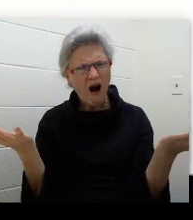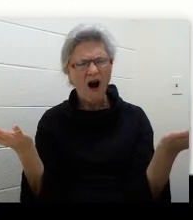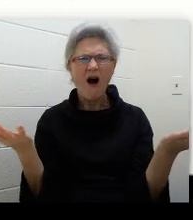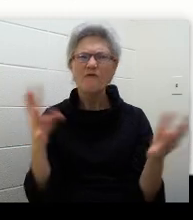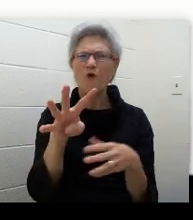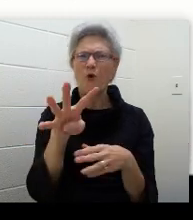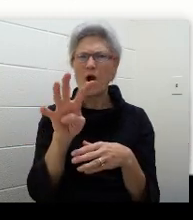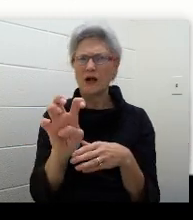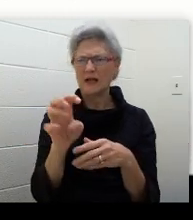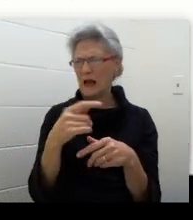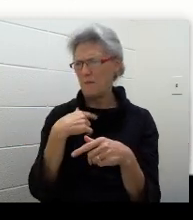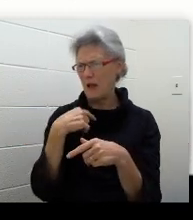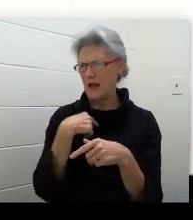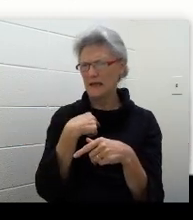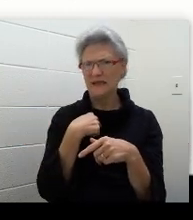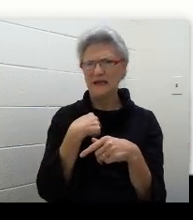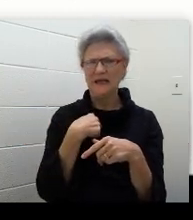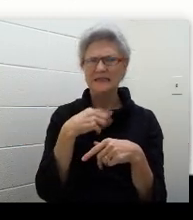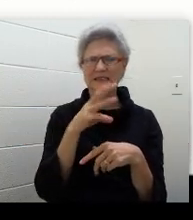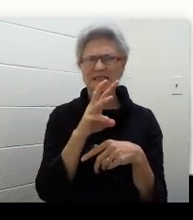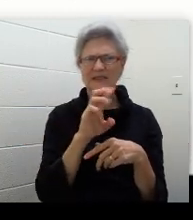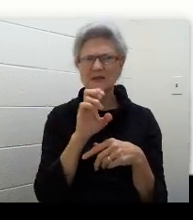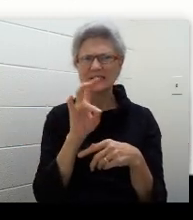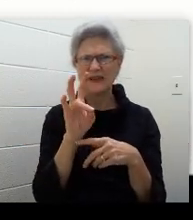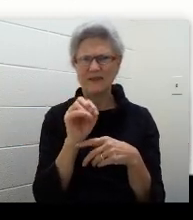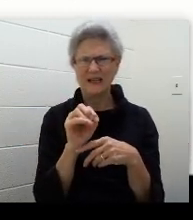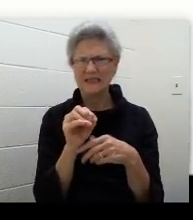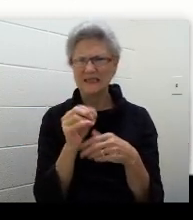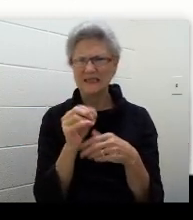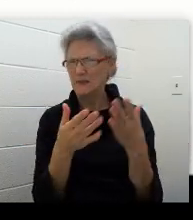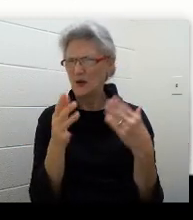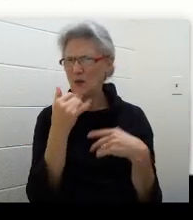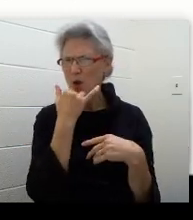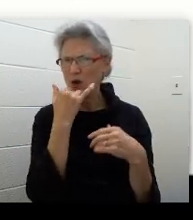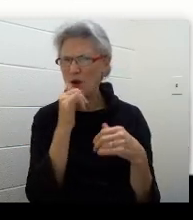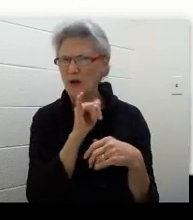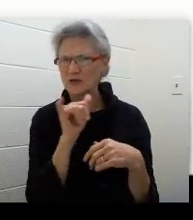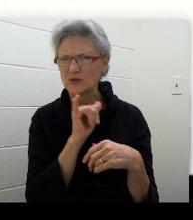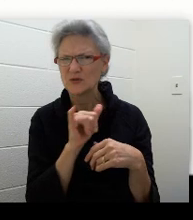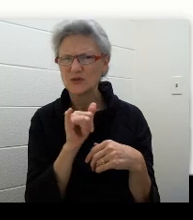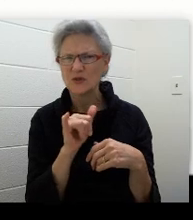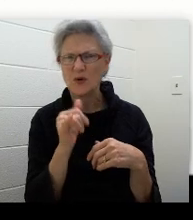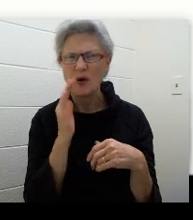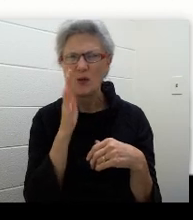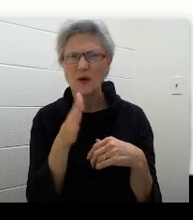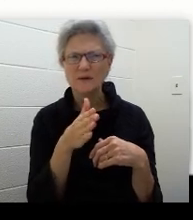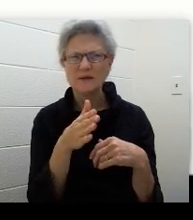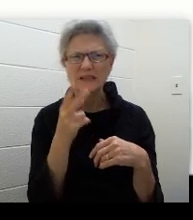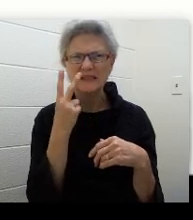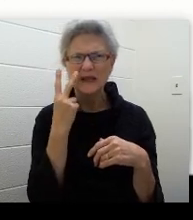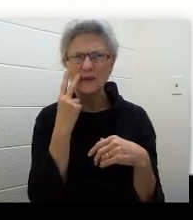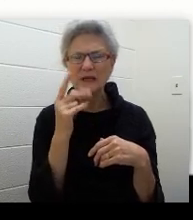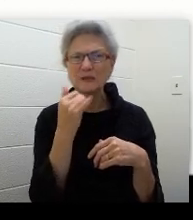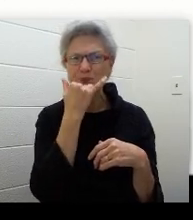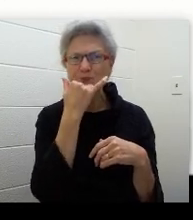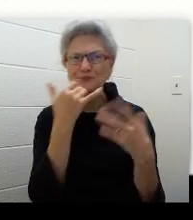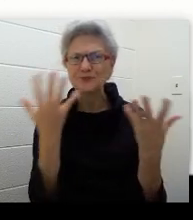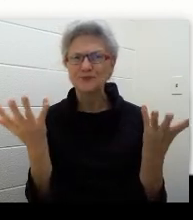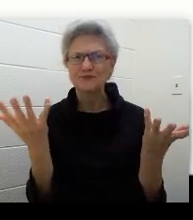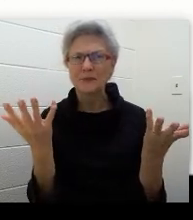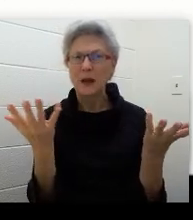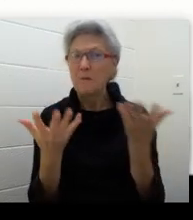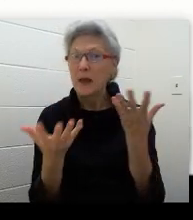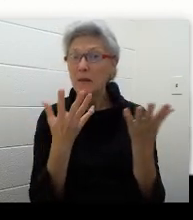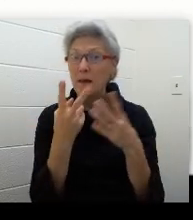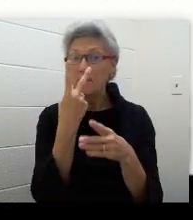and he has 670, something might have gone wrong there as well. So I'm actually going to see what his mistake is too, because